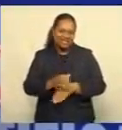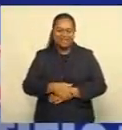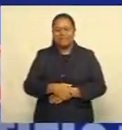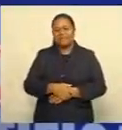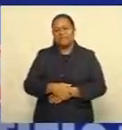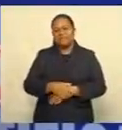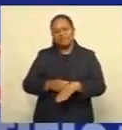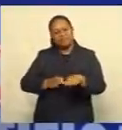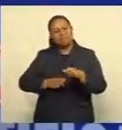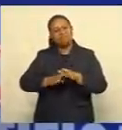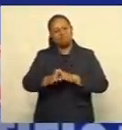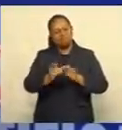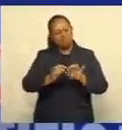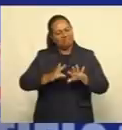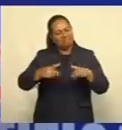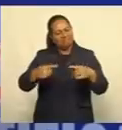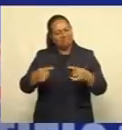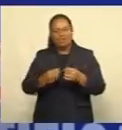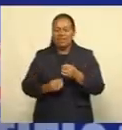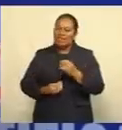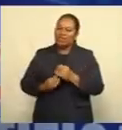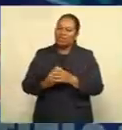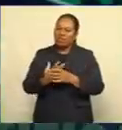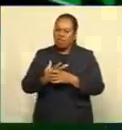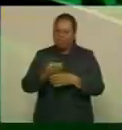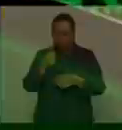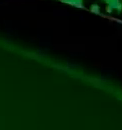our high potentials. We grow people from within.